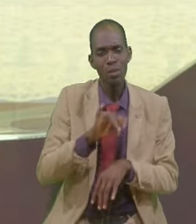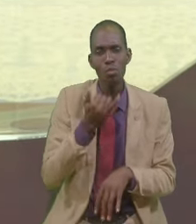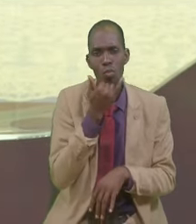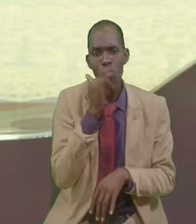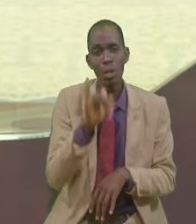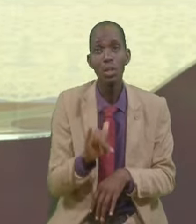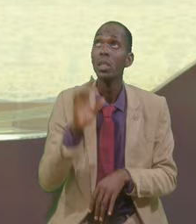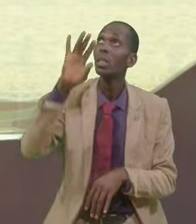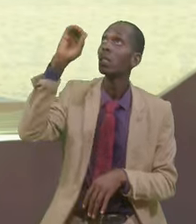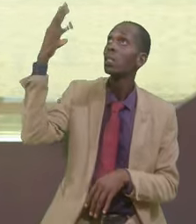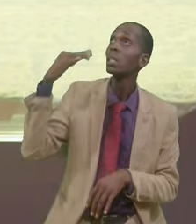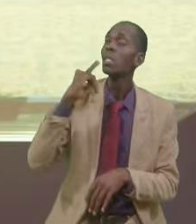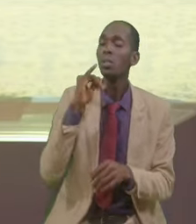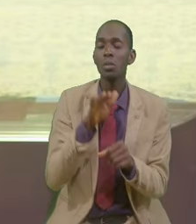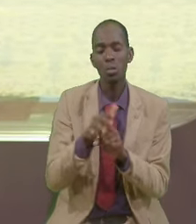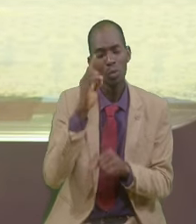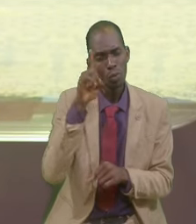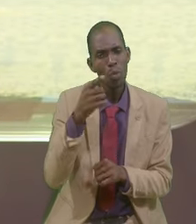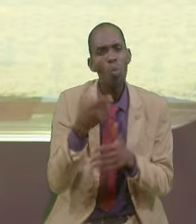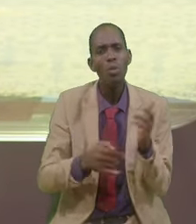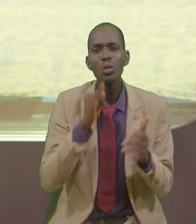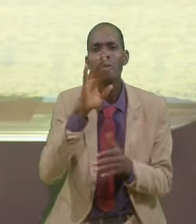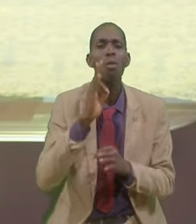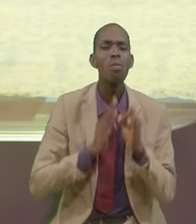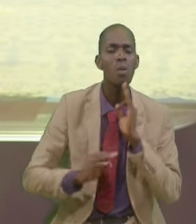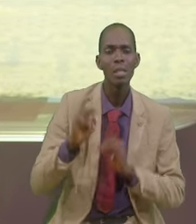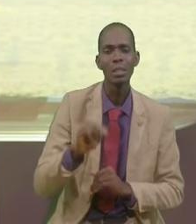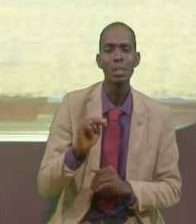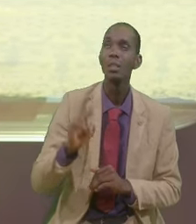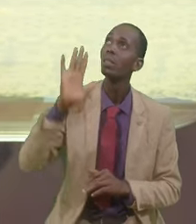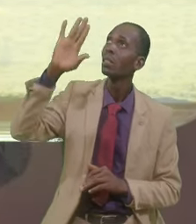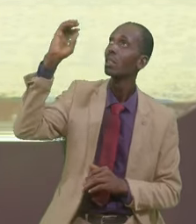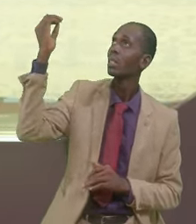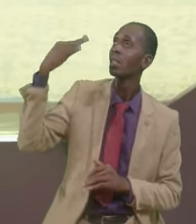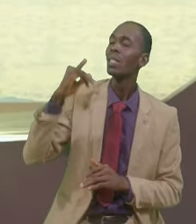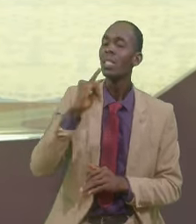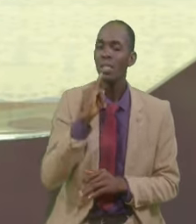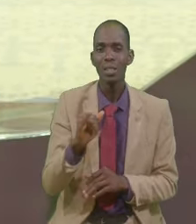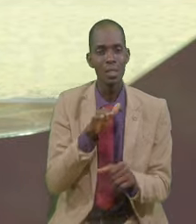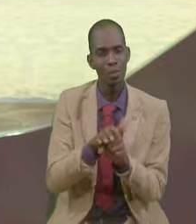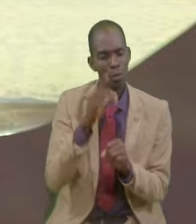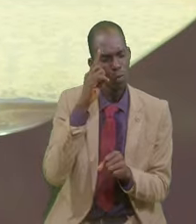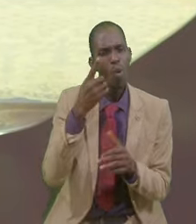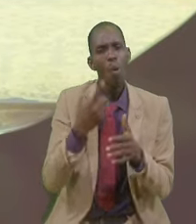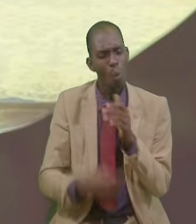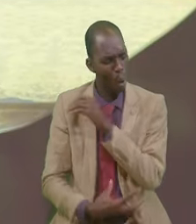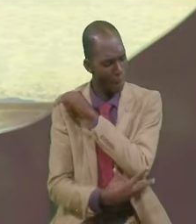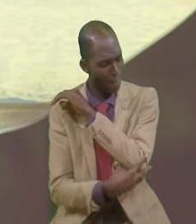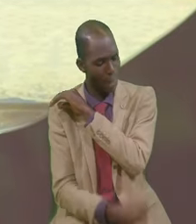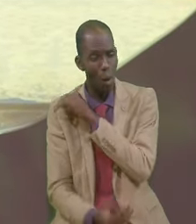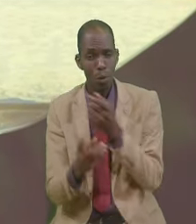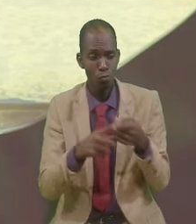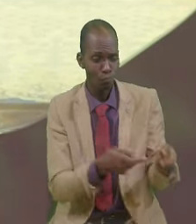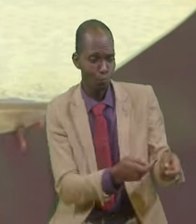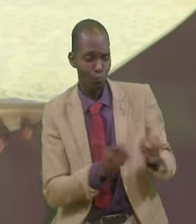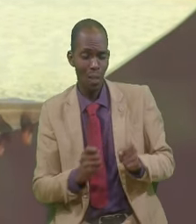you. What's the need of your life? His grace is sufficient for you. What poverty is trying to grab your family,